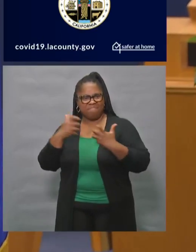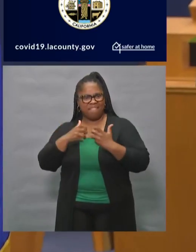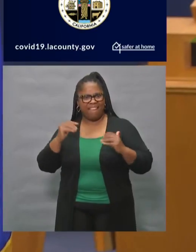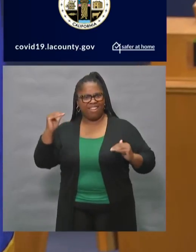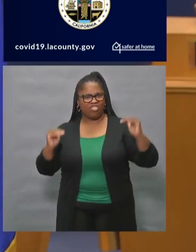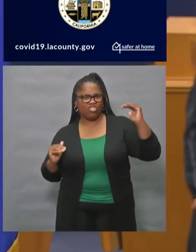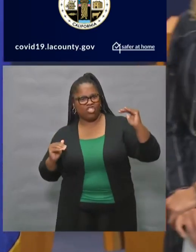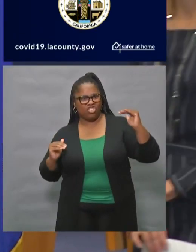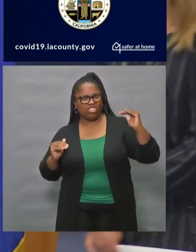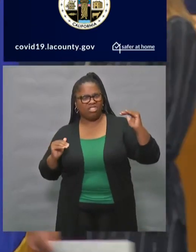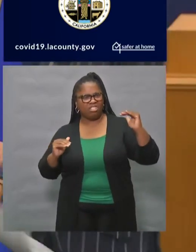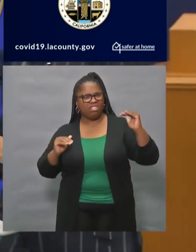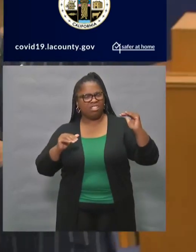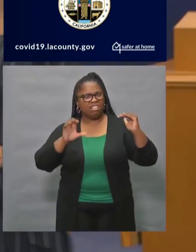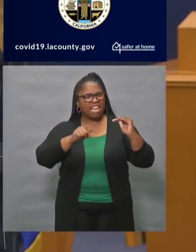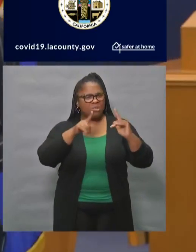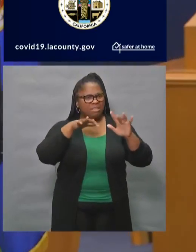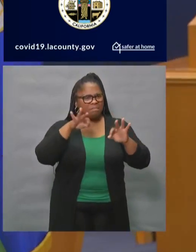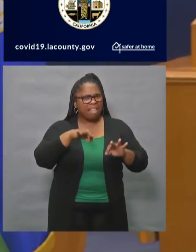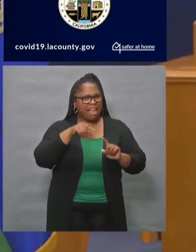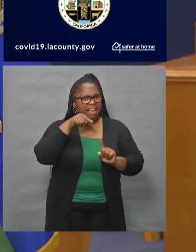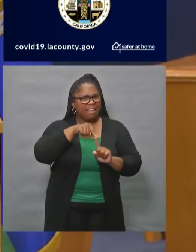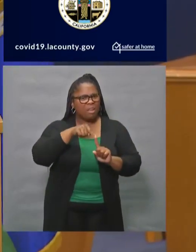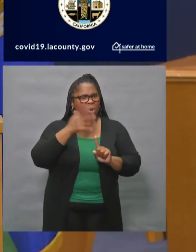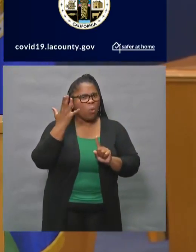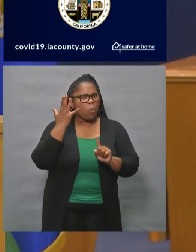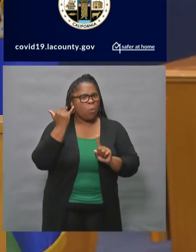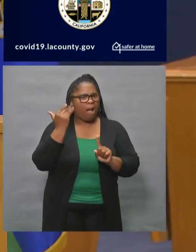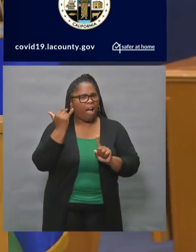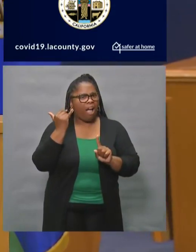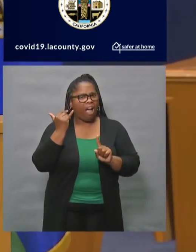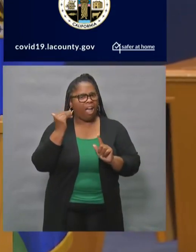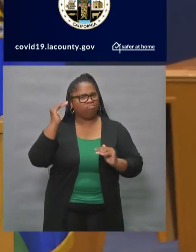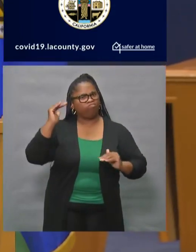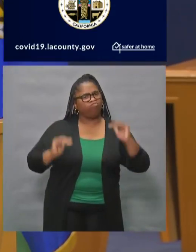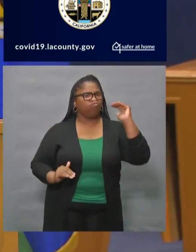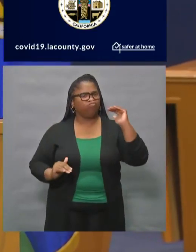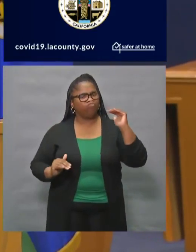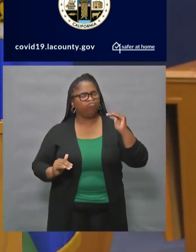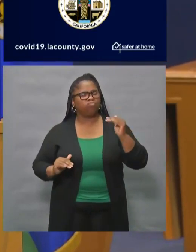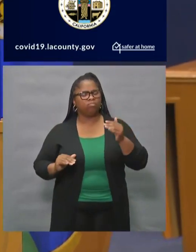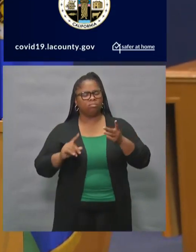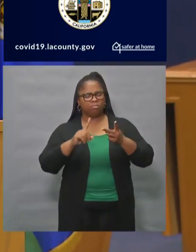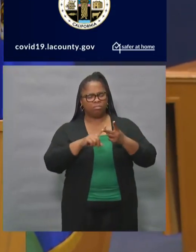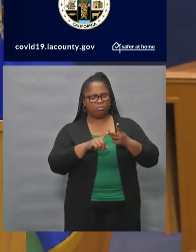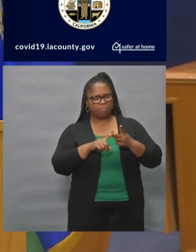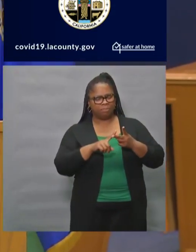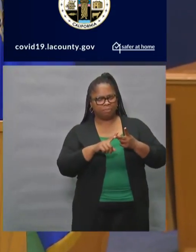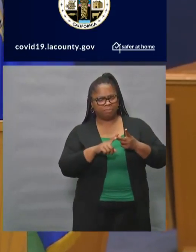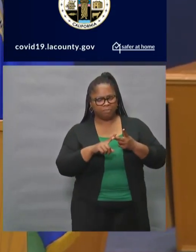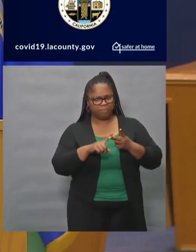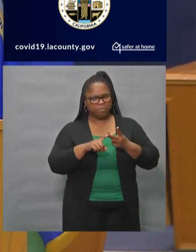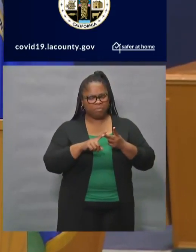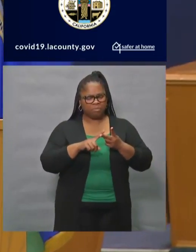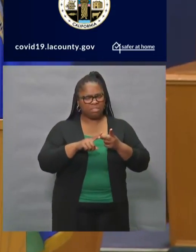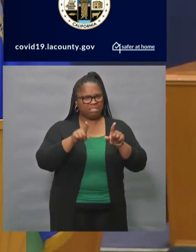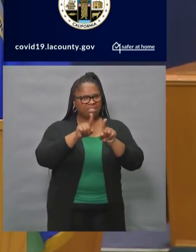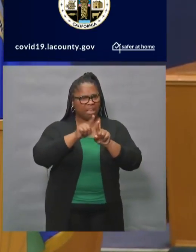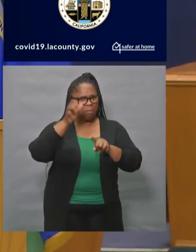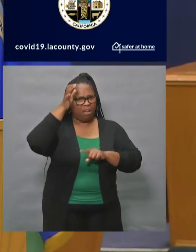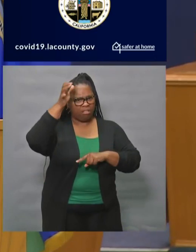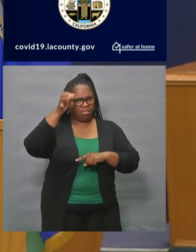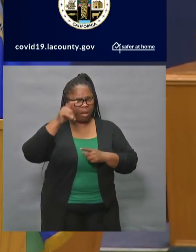bit for me on why there is that disparity. And then just kind of in line with that, I